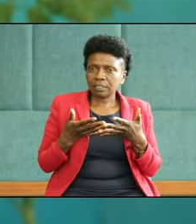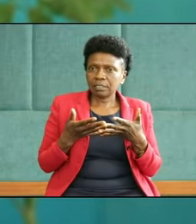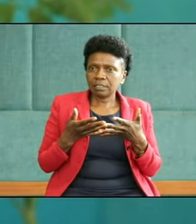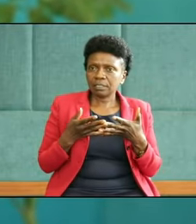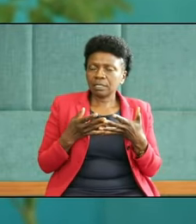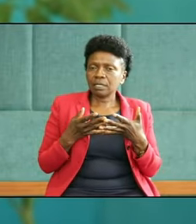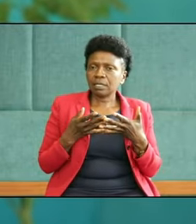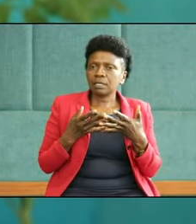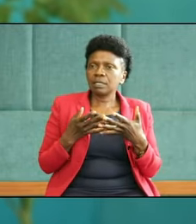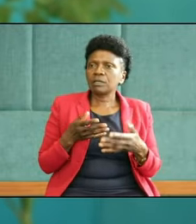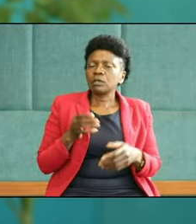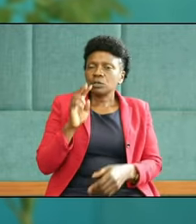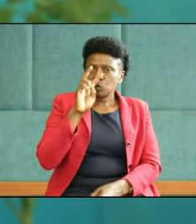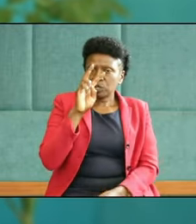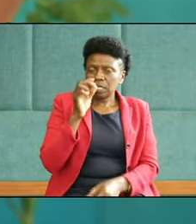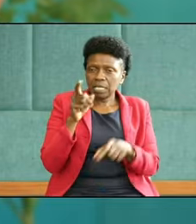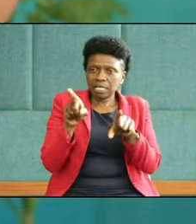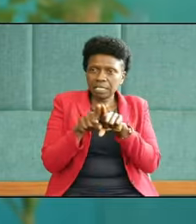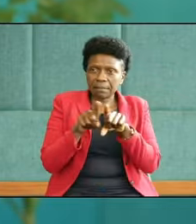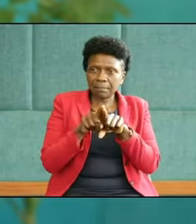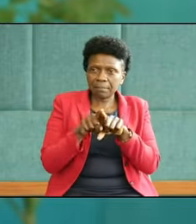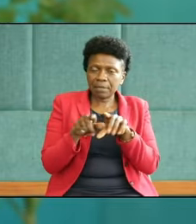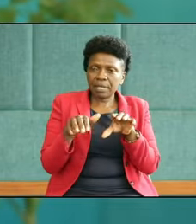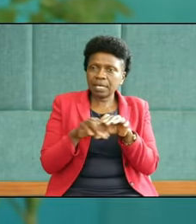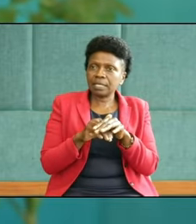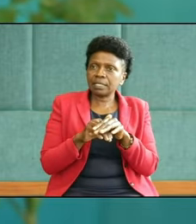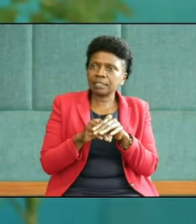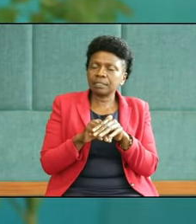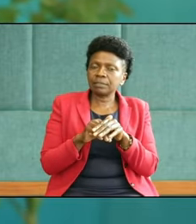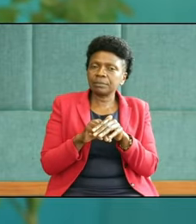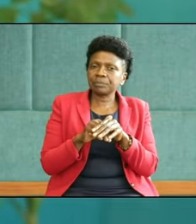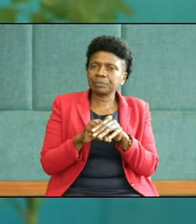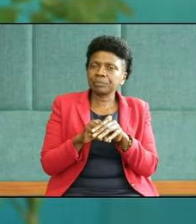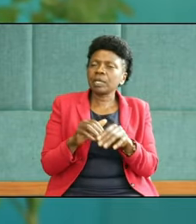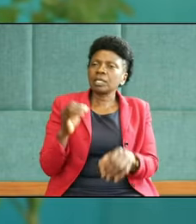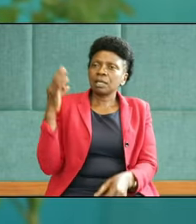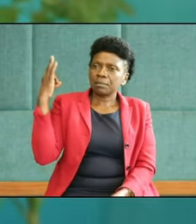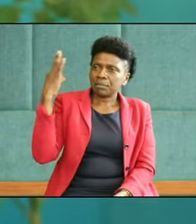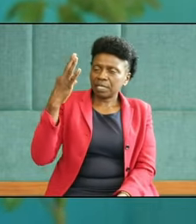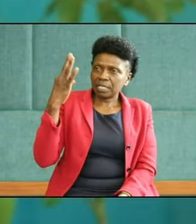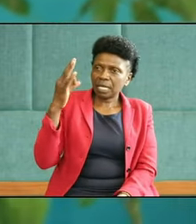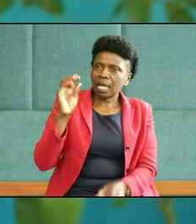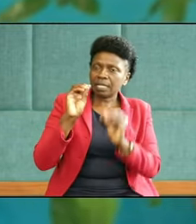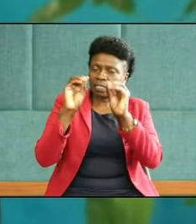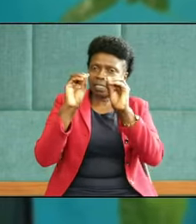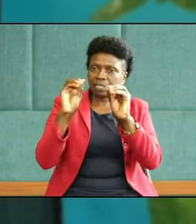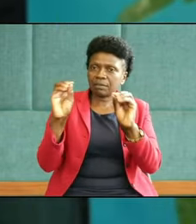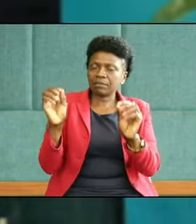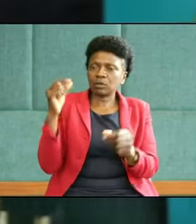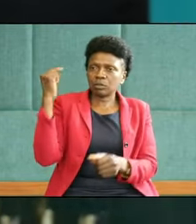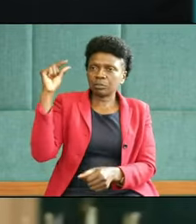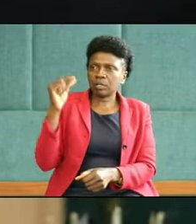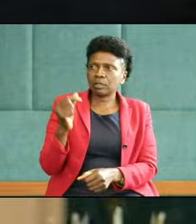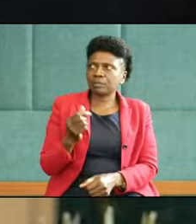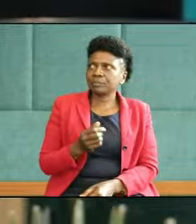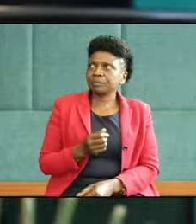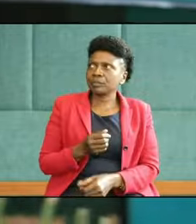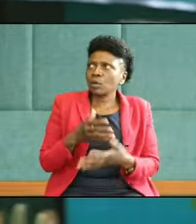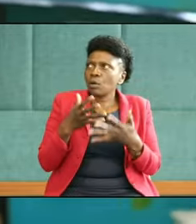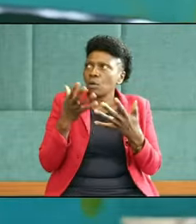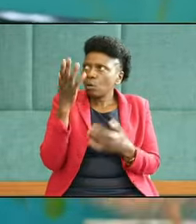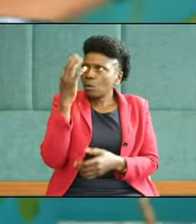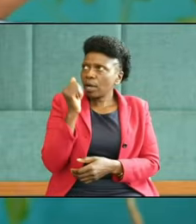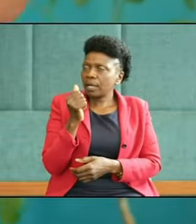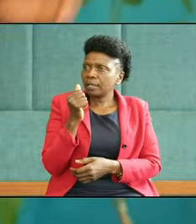them before God. You see it in the proclamation and the preaching of the gospel. Reason number three, why must we preach the gospel